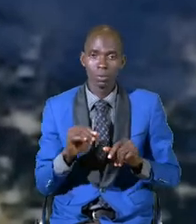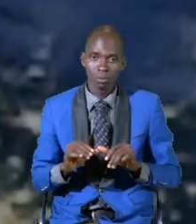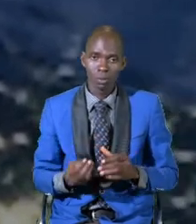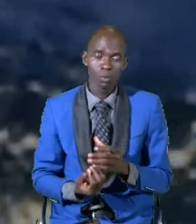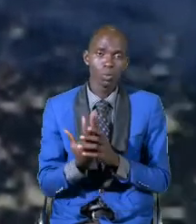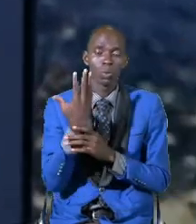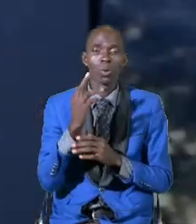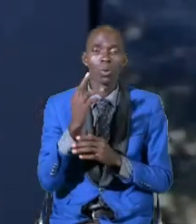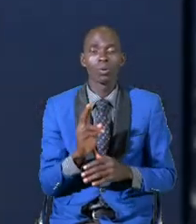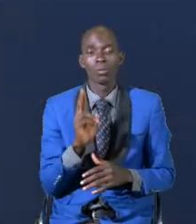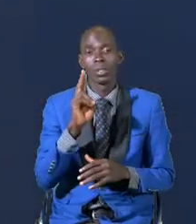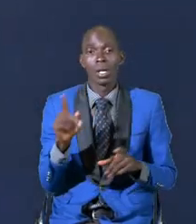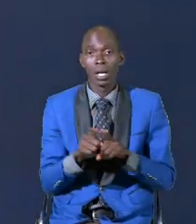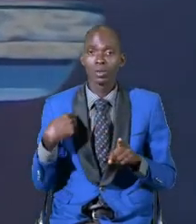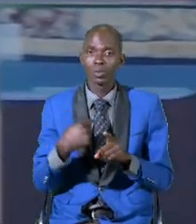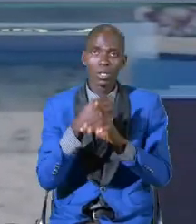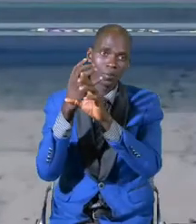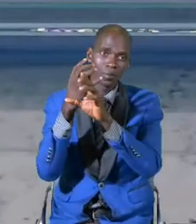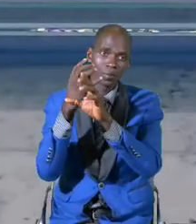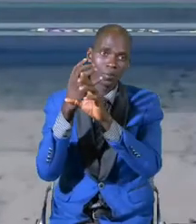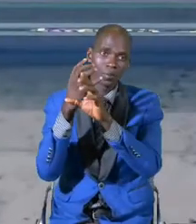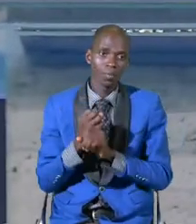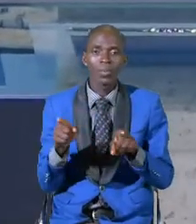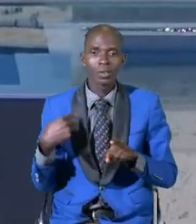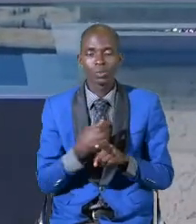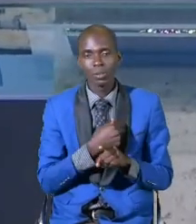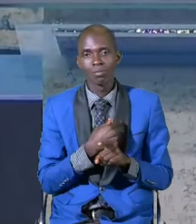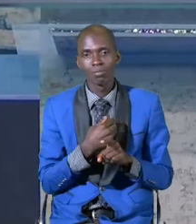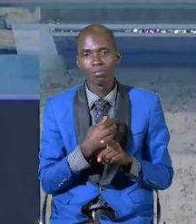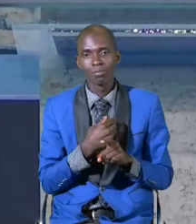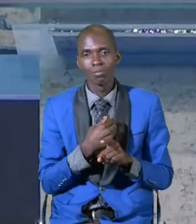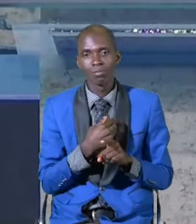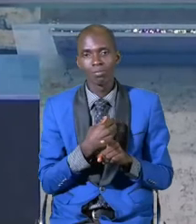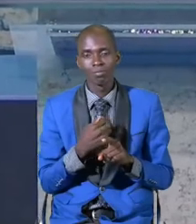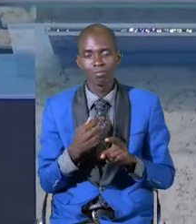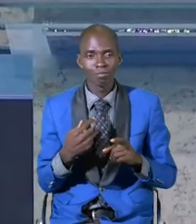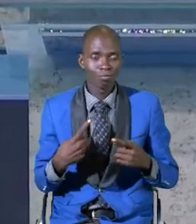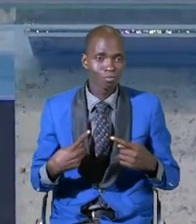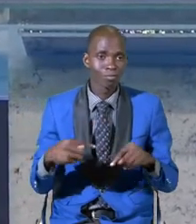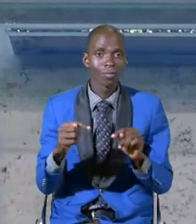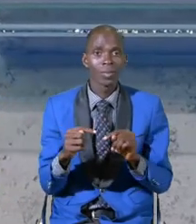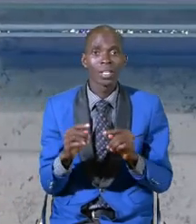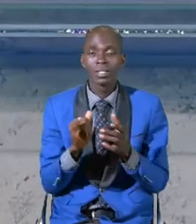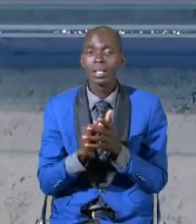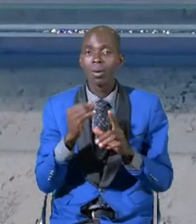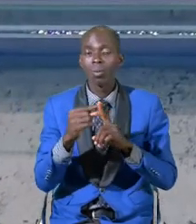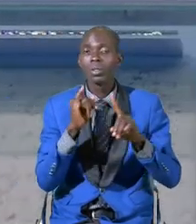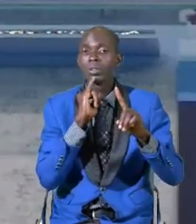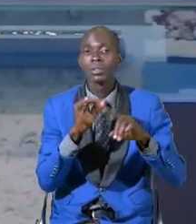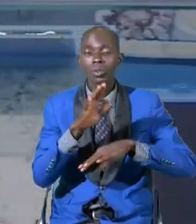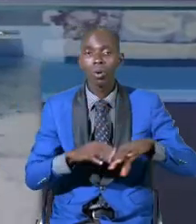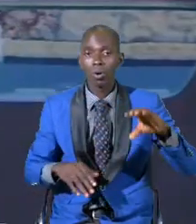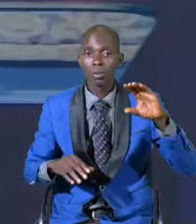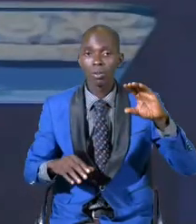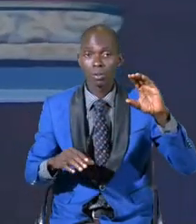we achieve, and as we try to arrive, is the word cope. You see, a